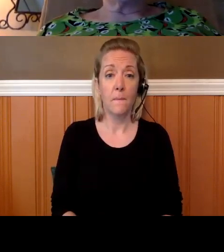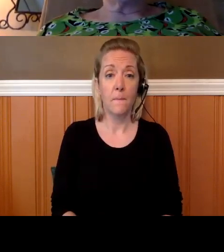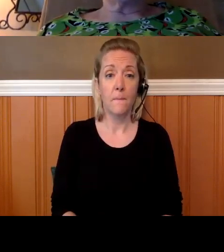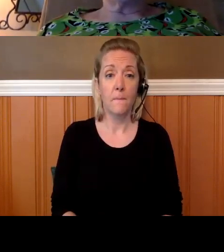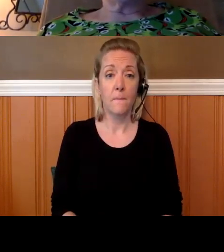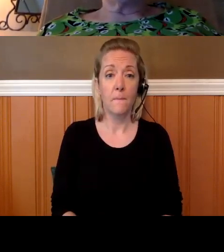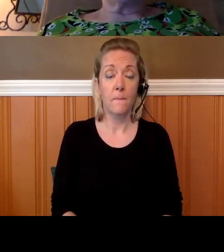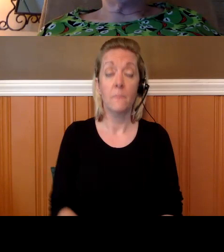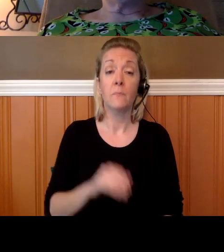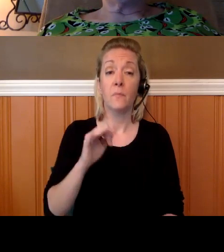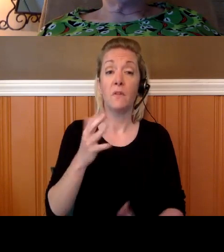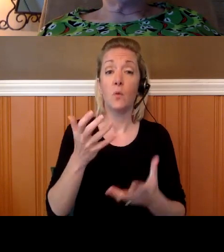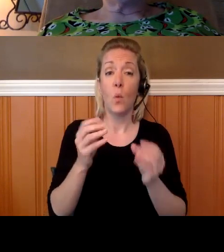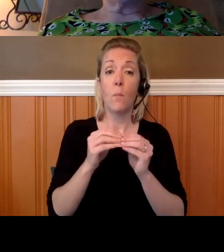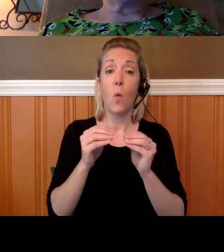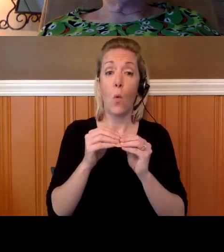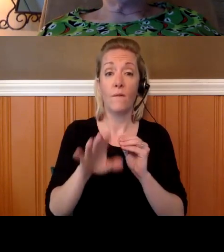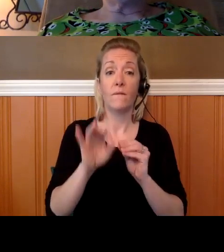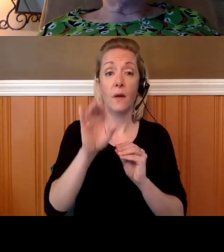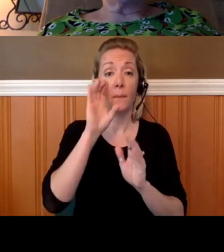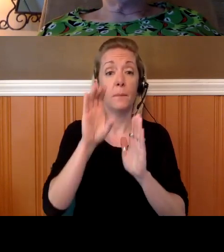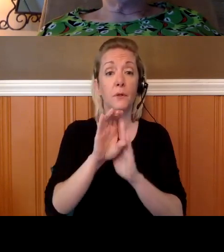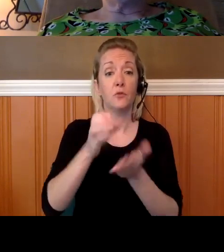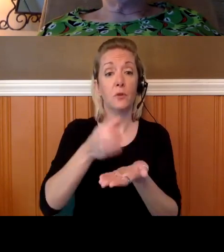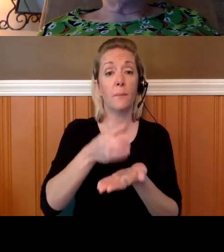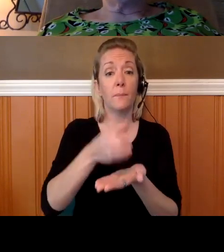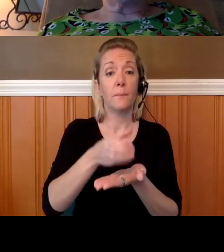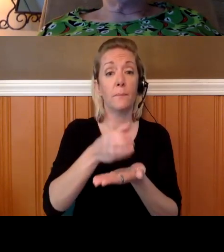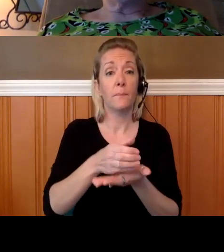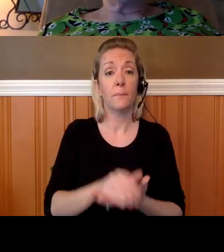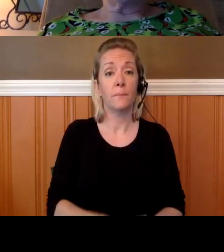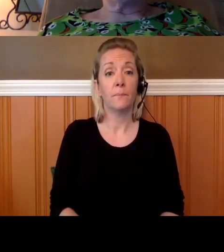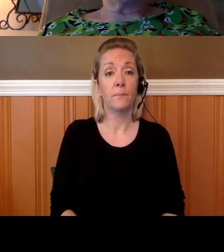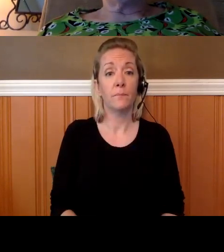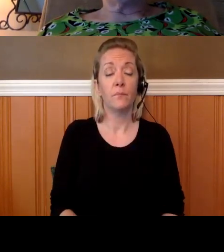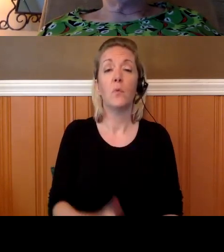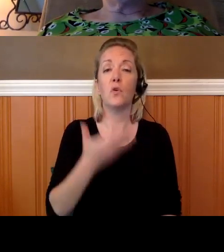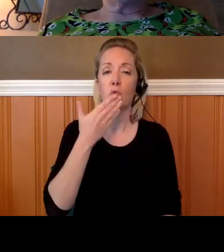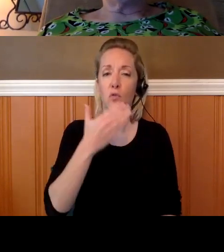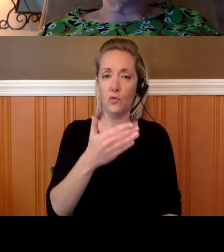Well, if you want more, you can find the drink. Good looking.